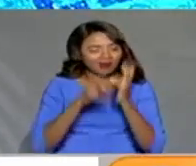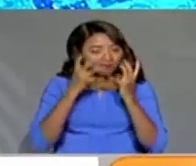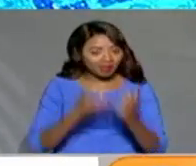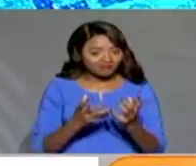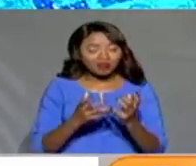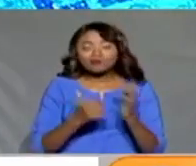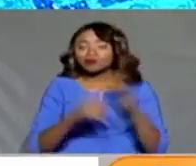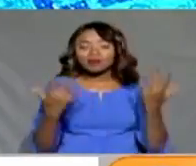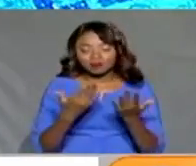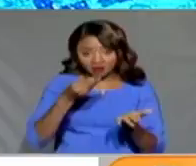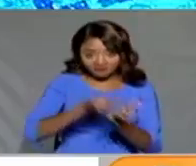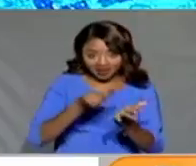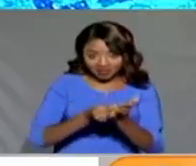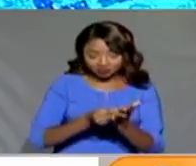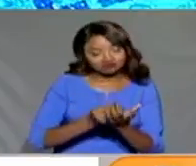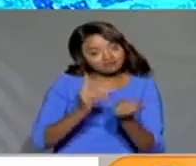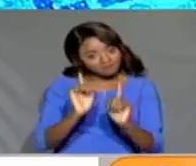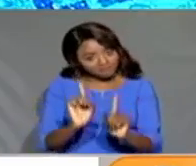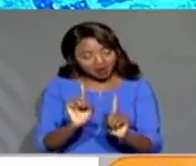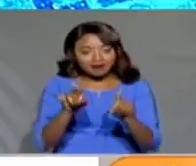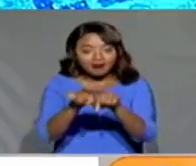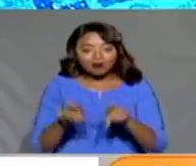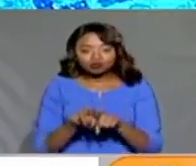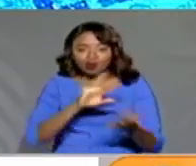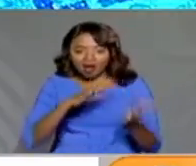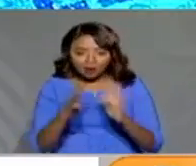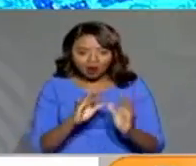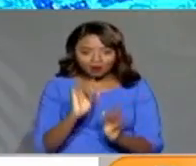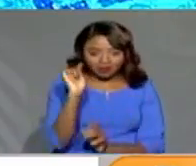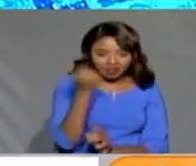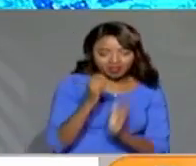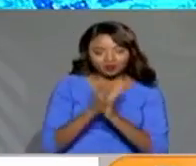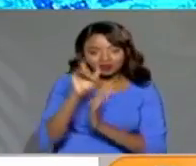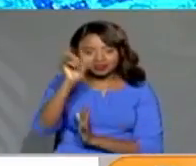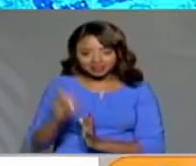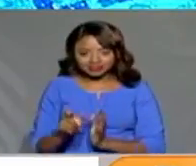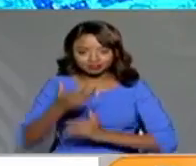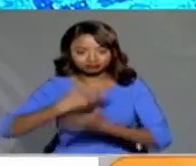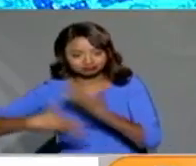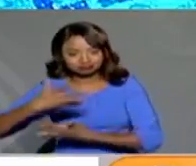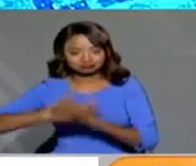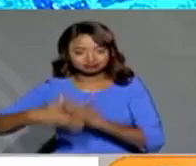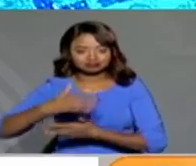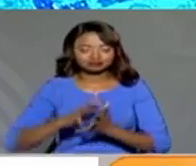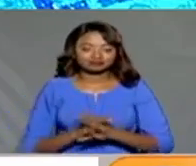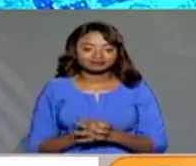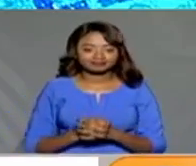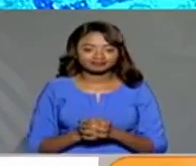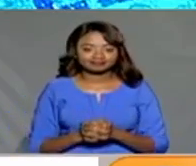financial, but also on relations between Kenya and Italy. Sam Gituku has that